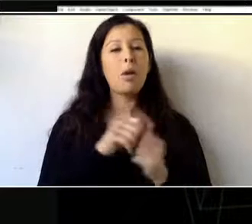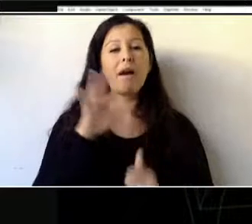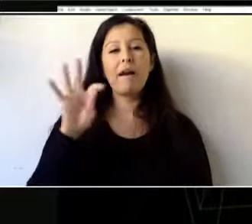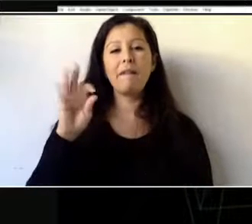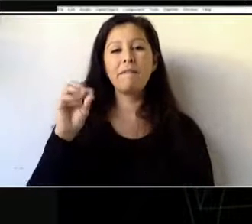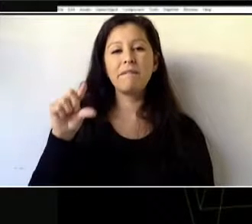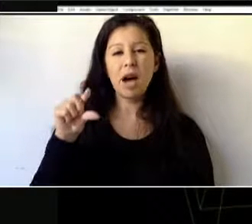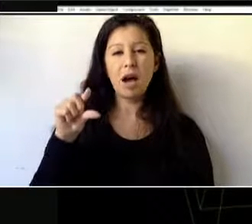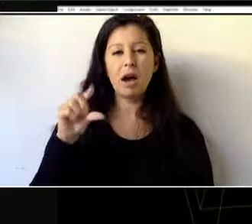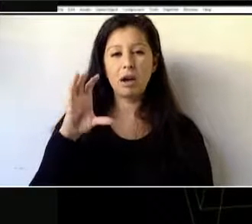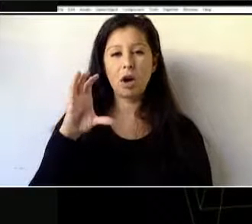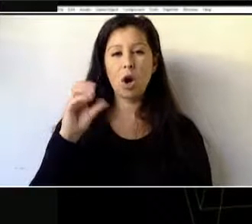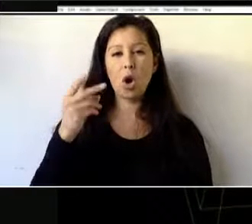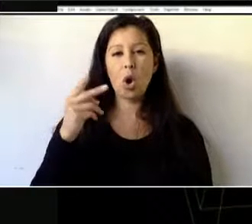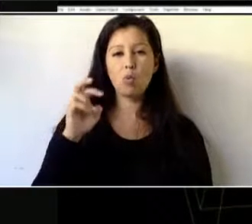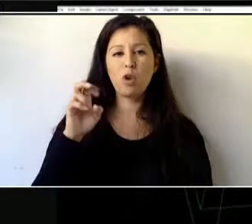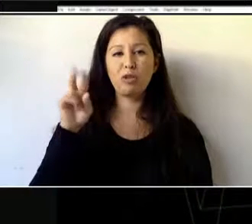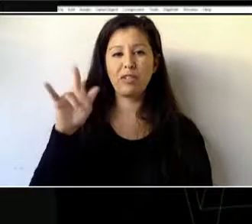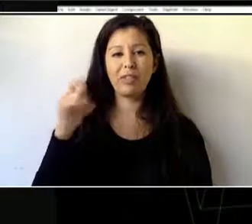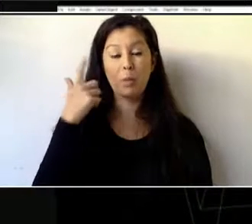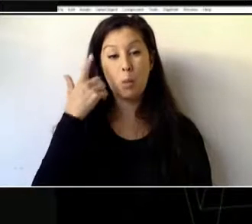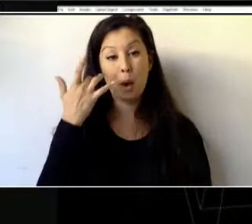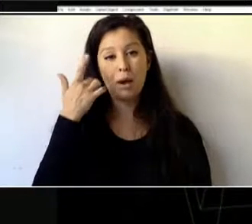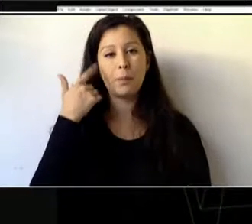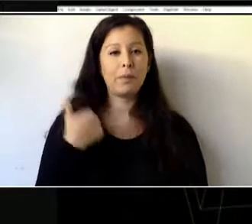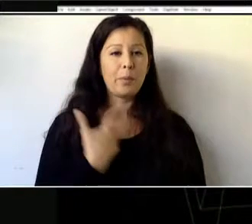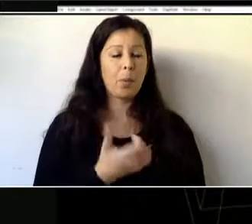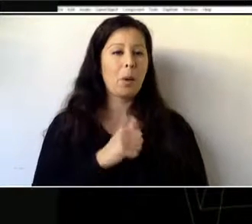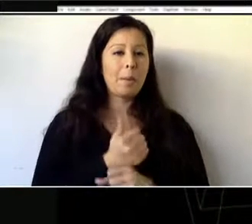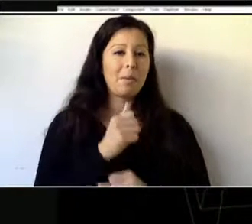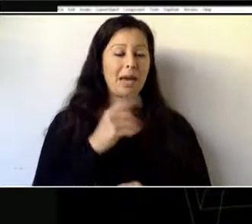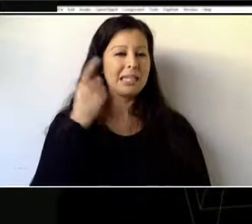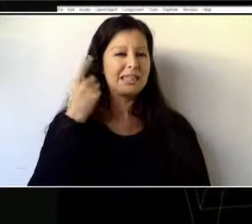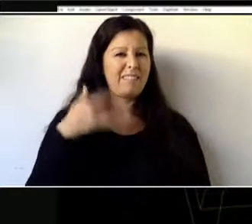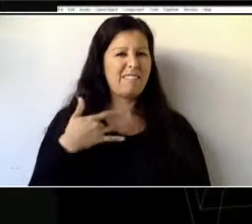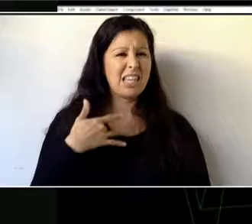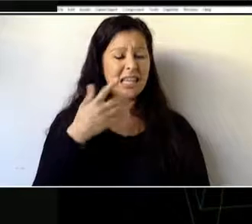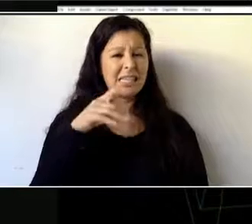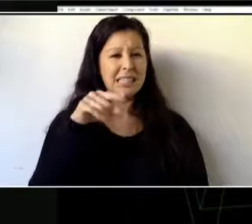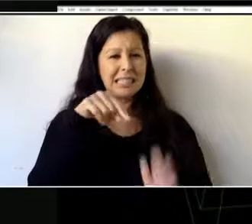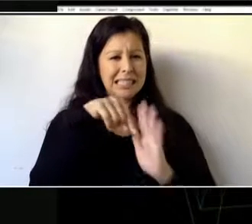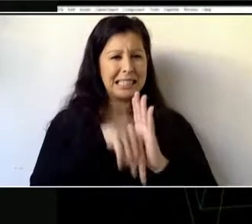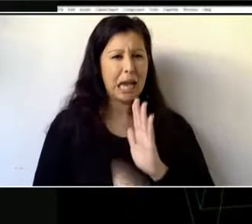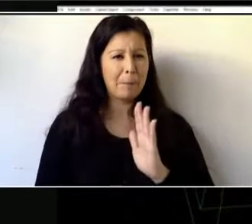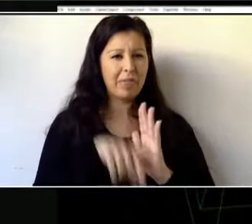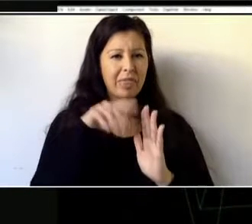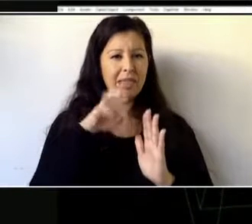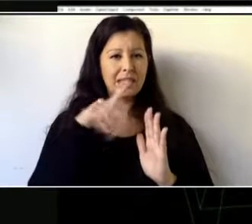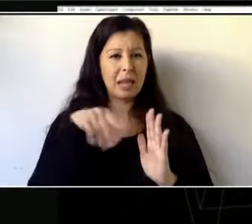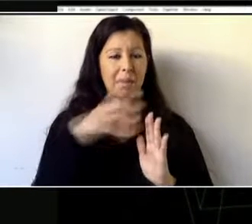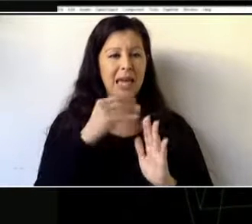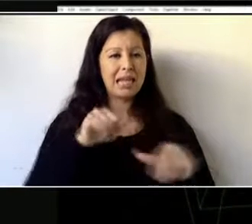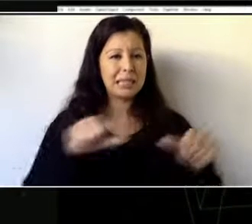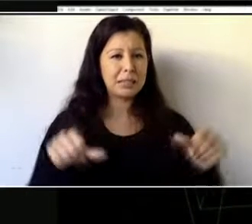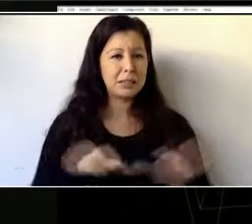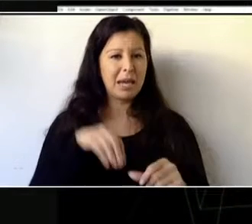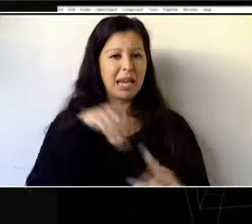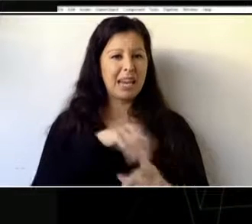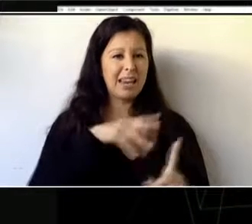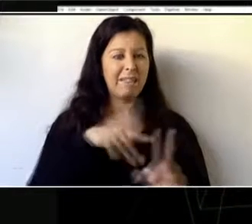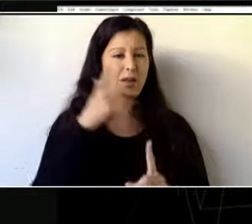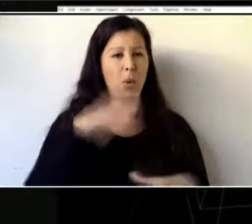choreography because we wanted to be able to create a sense of depth and space in the environment as the audience members